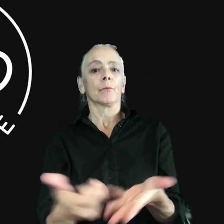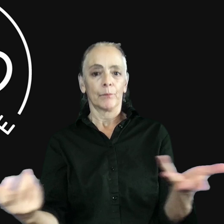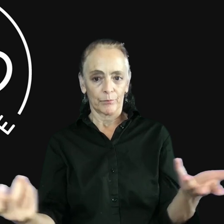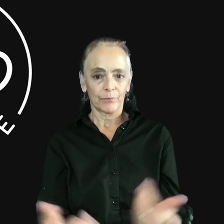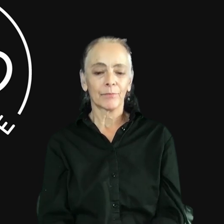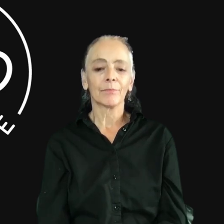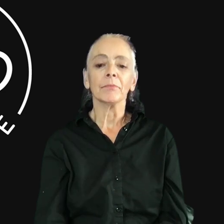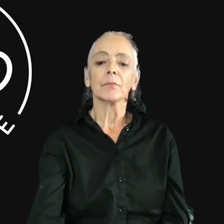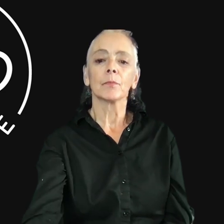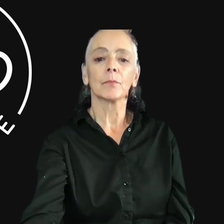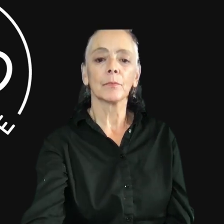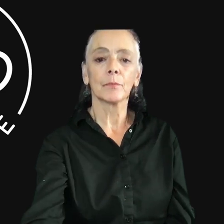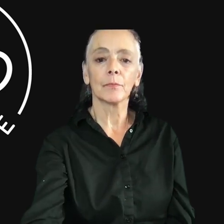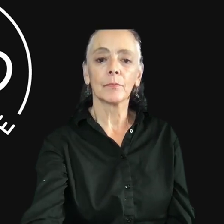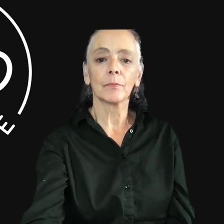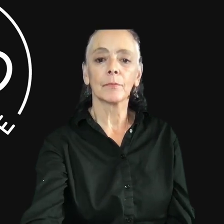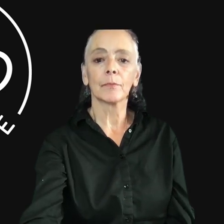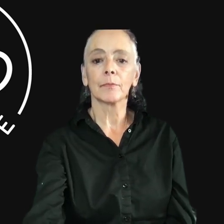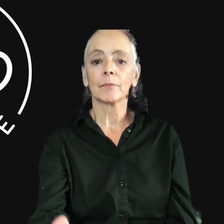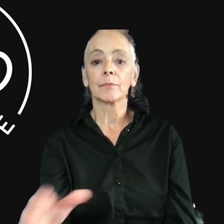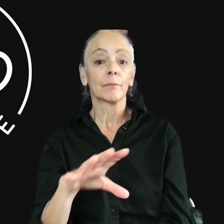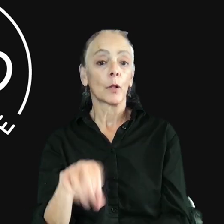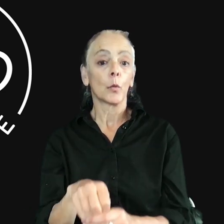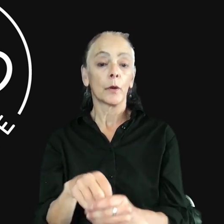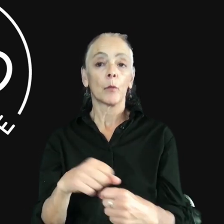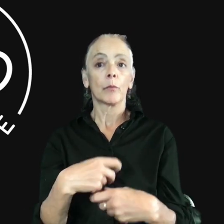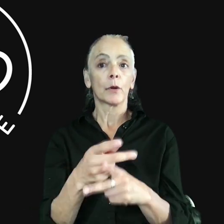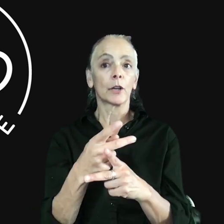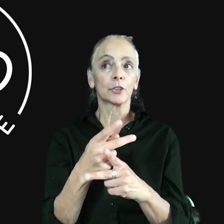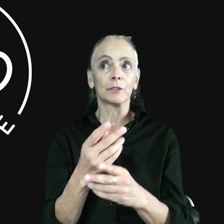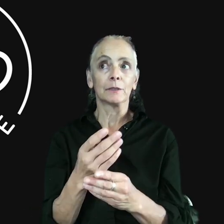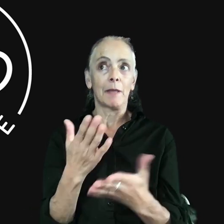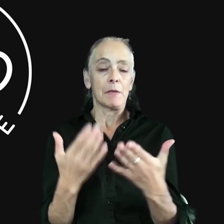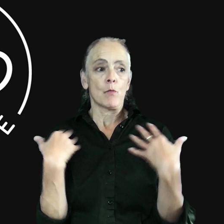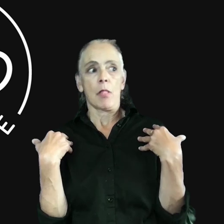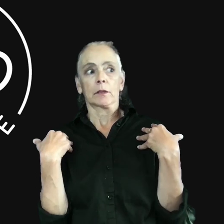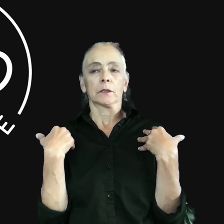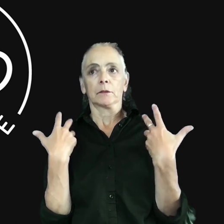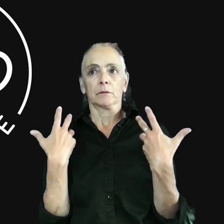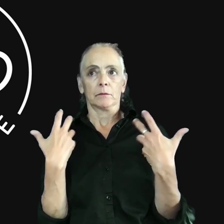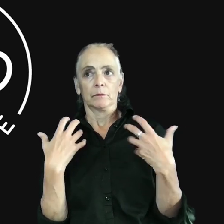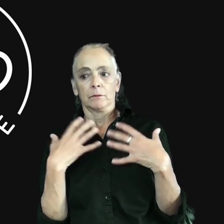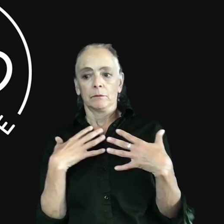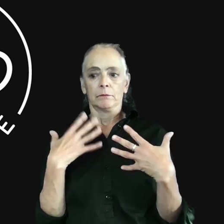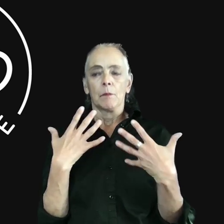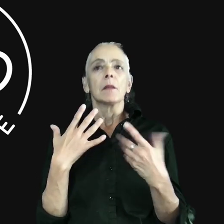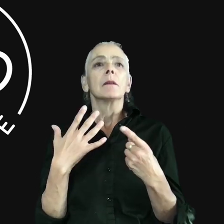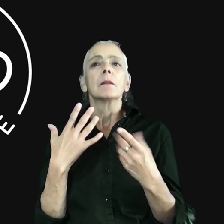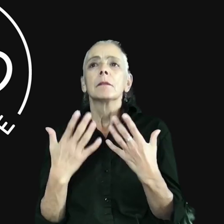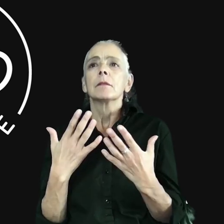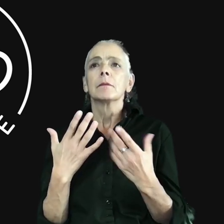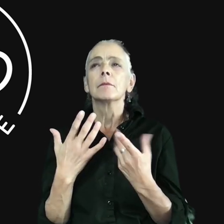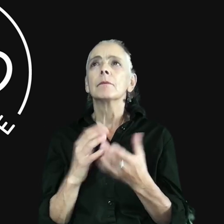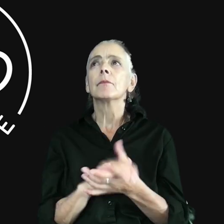helpful and even on productions that may be reluctant because you may you may have those ideas but uh maybe the the the